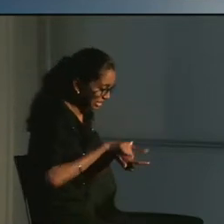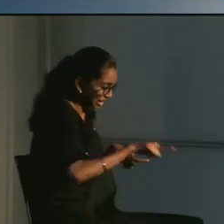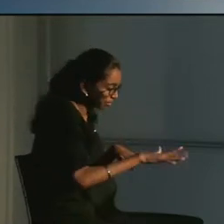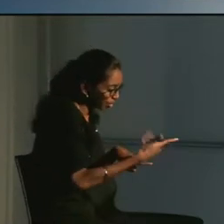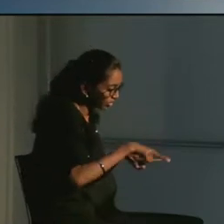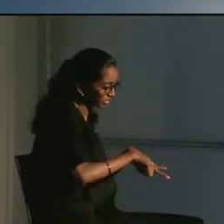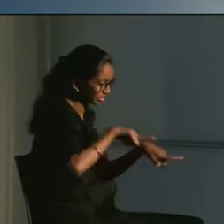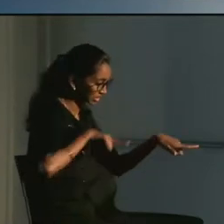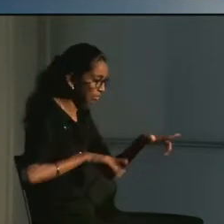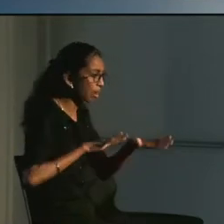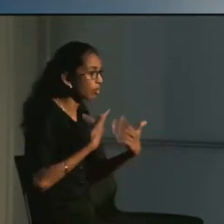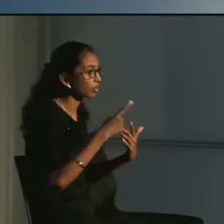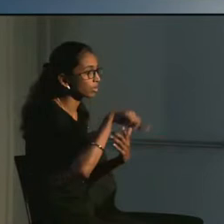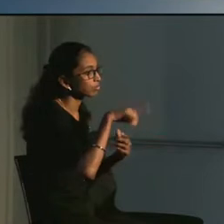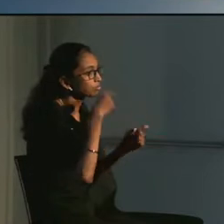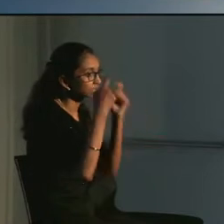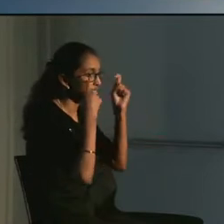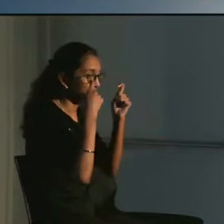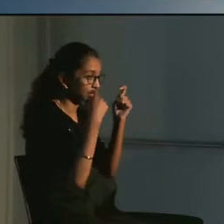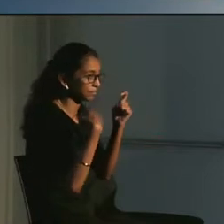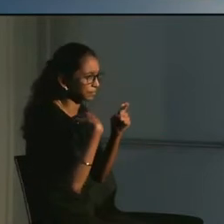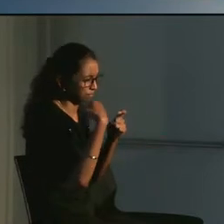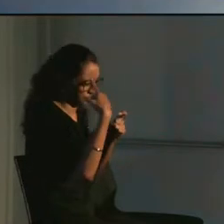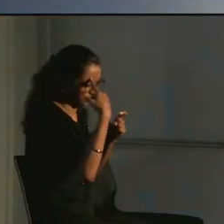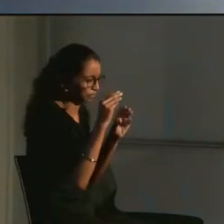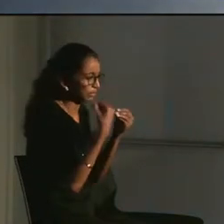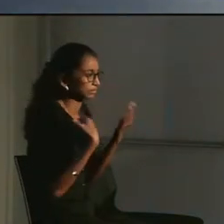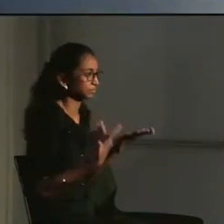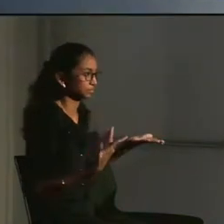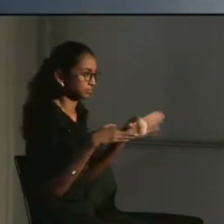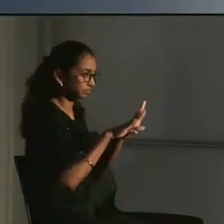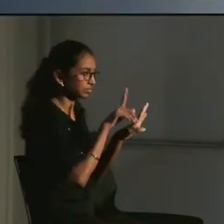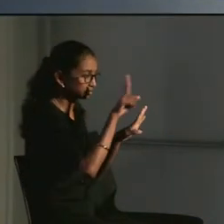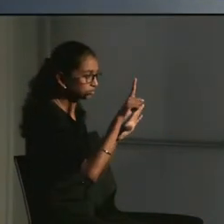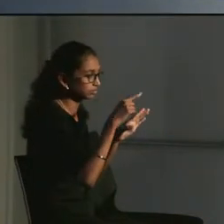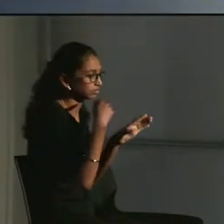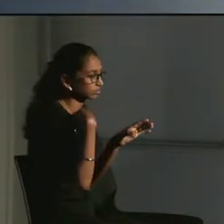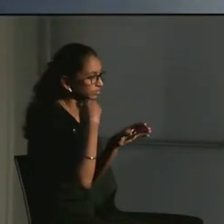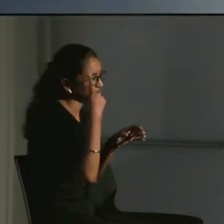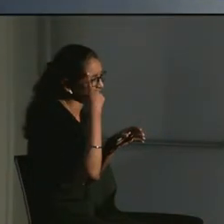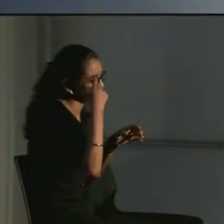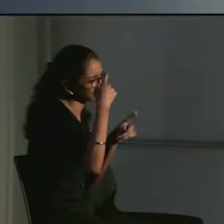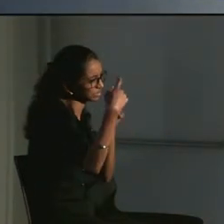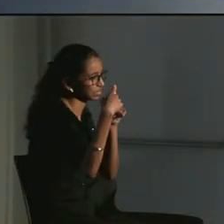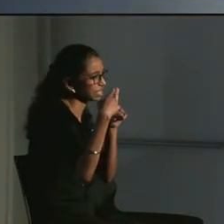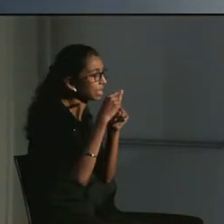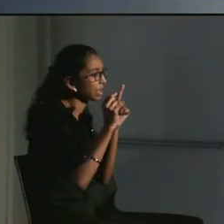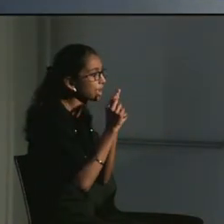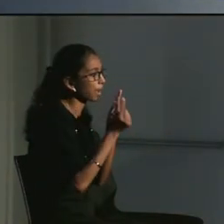from. I thought I would just end with an imagination of a public space that